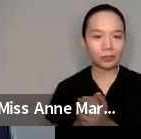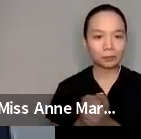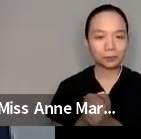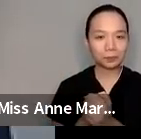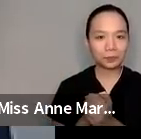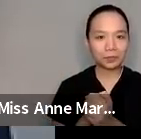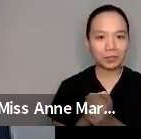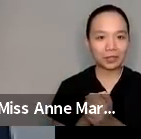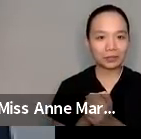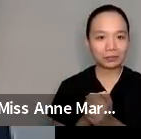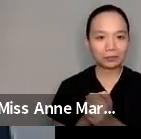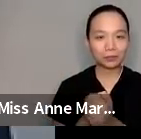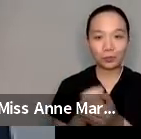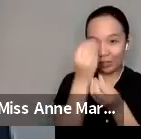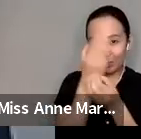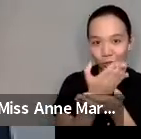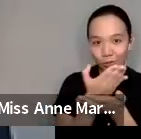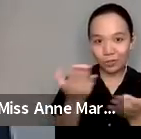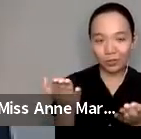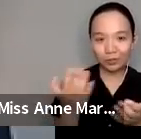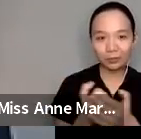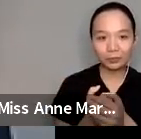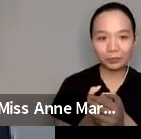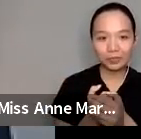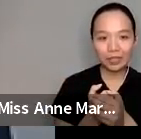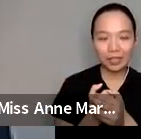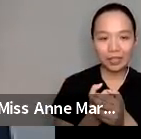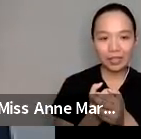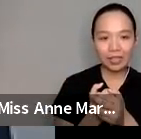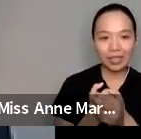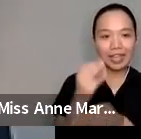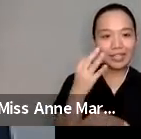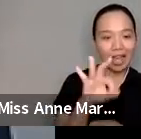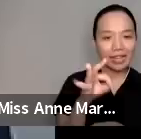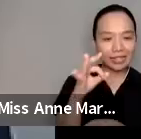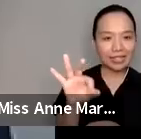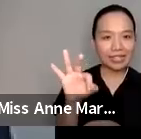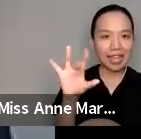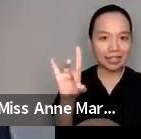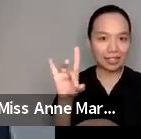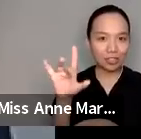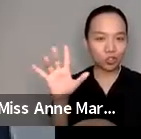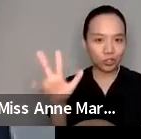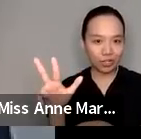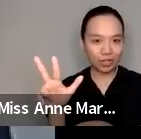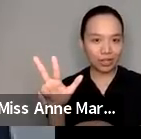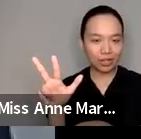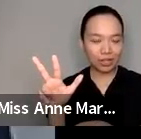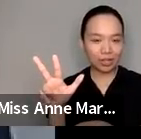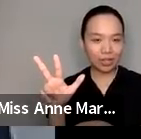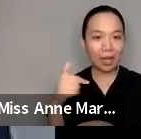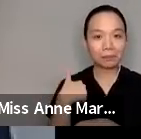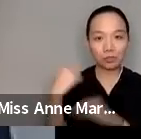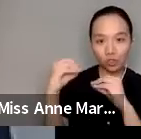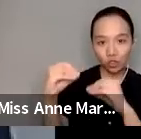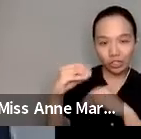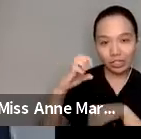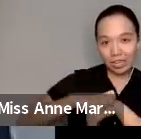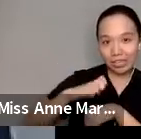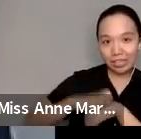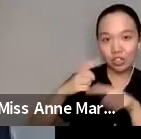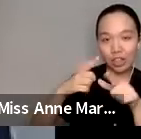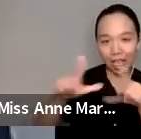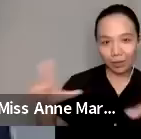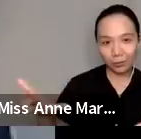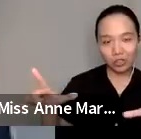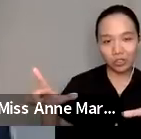To let you know, since early April 1983, I've been teaching the English language in